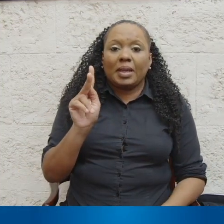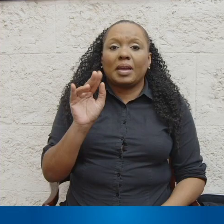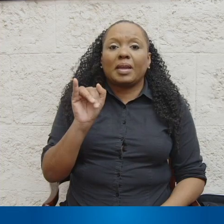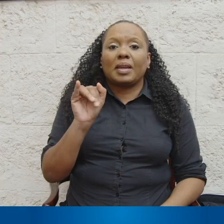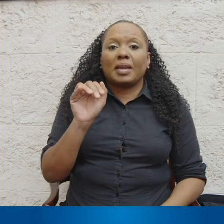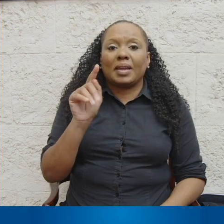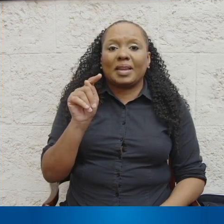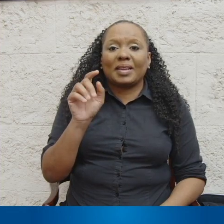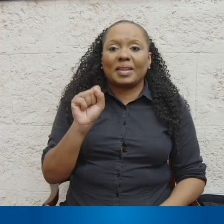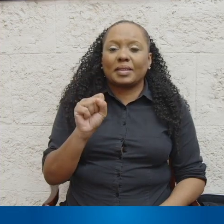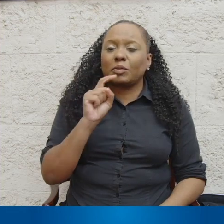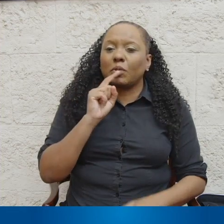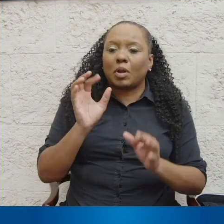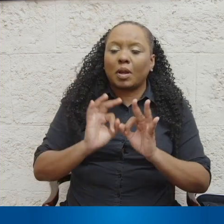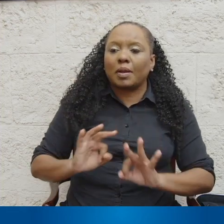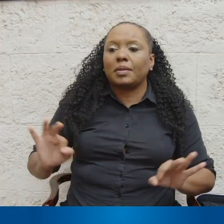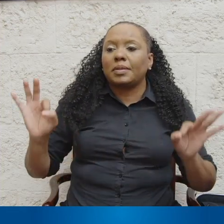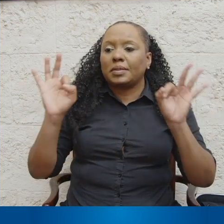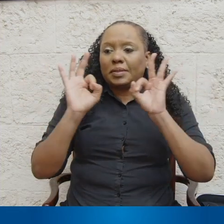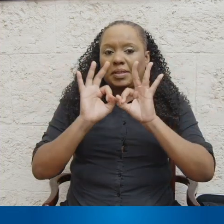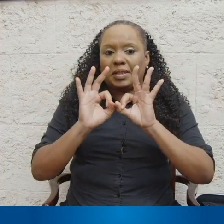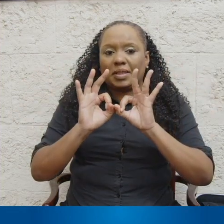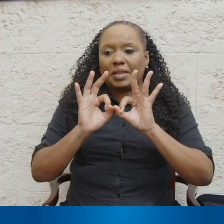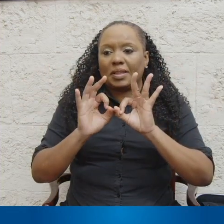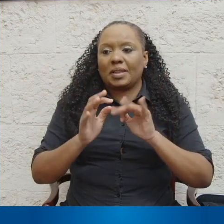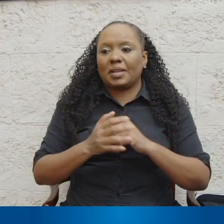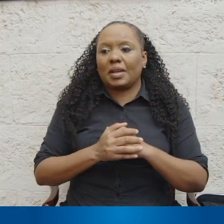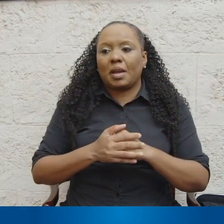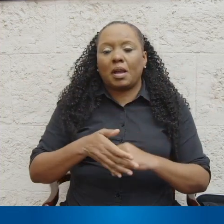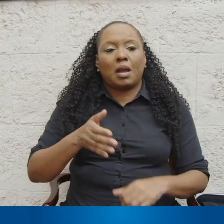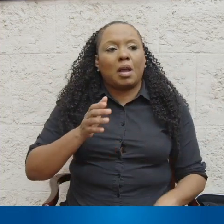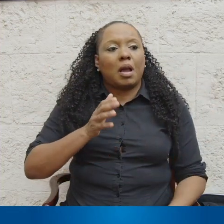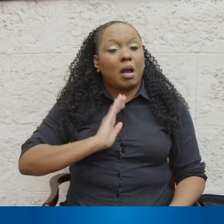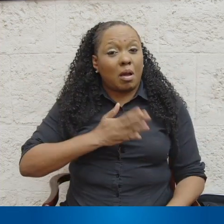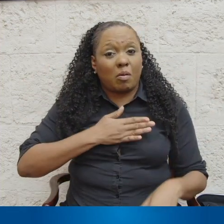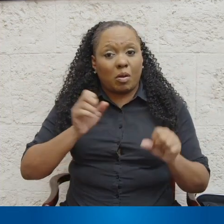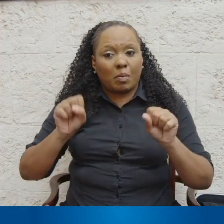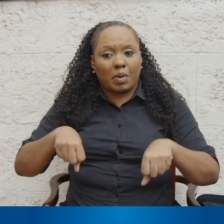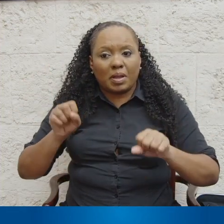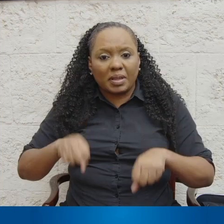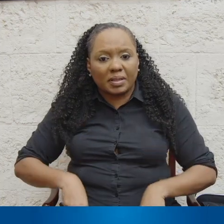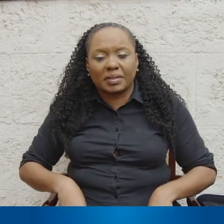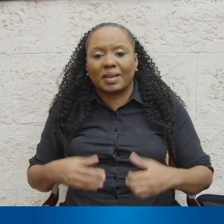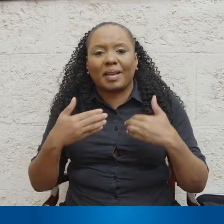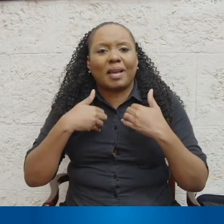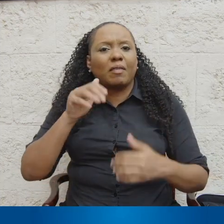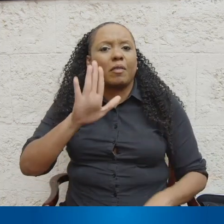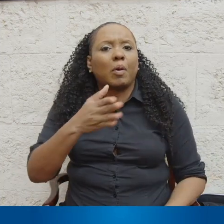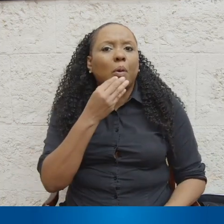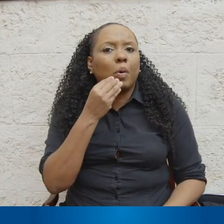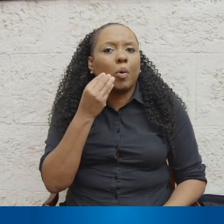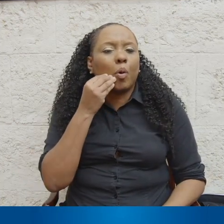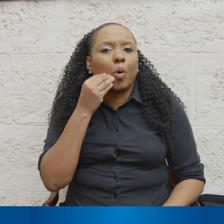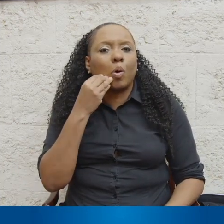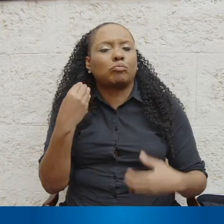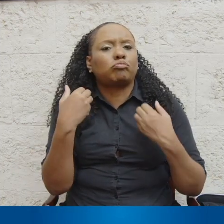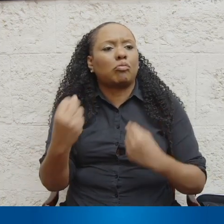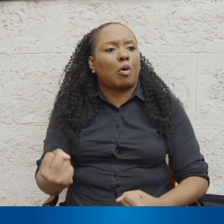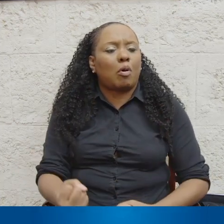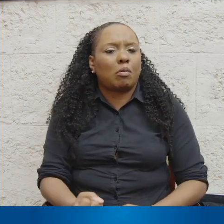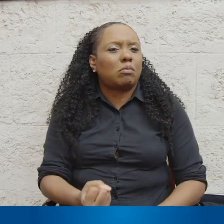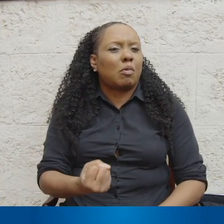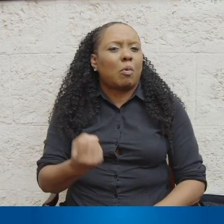of the galvanized, our ability to secure your home can be done in a day following the